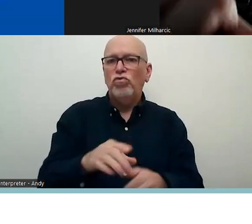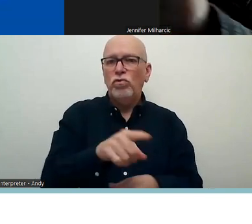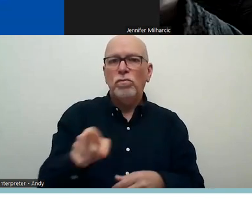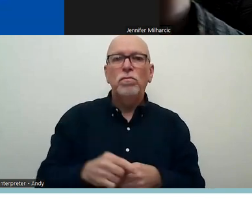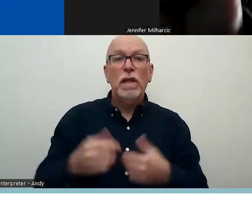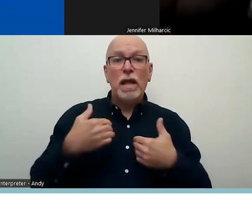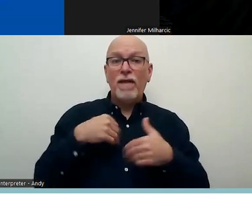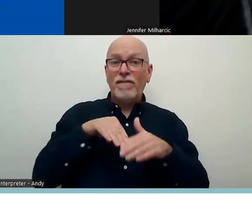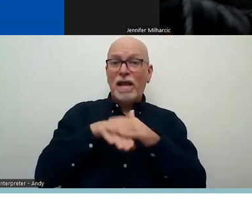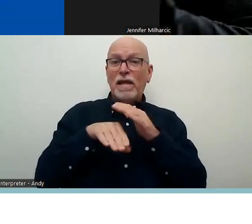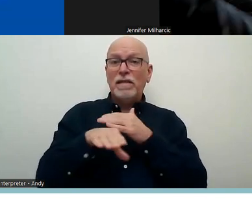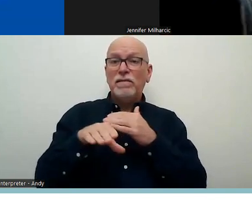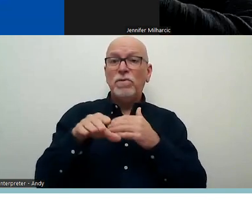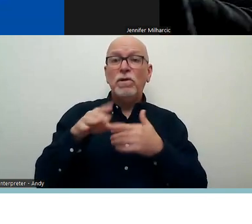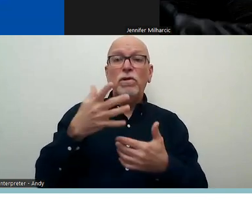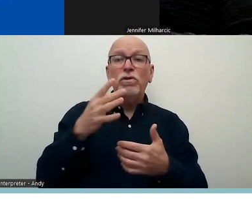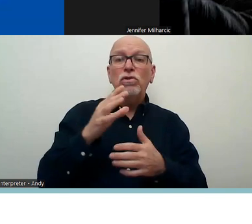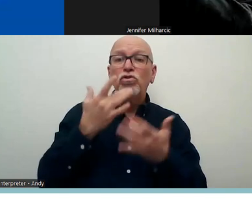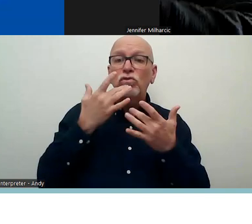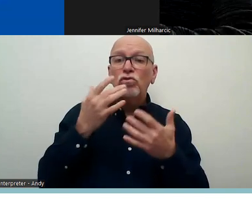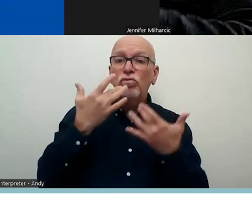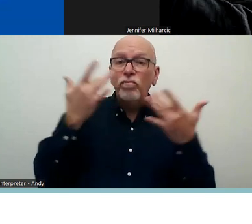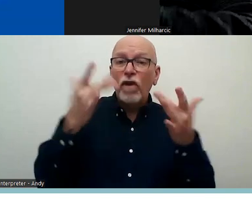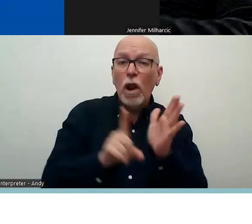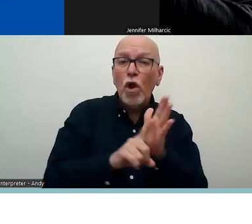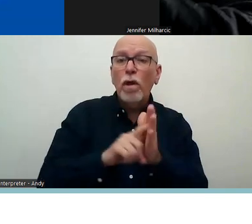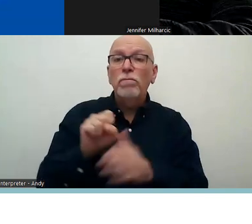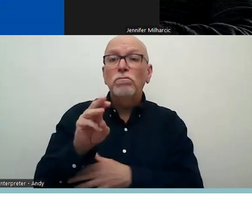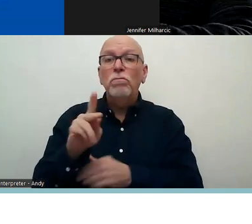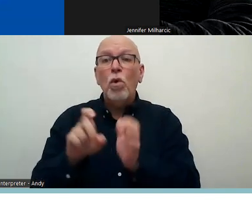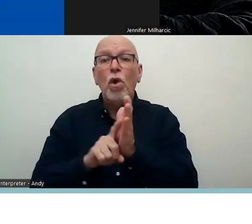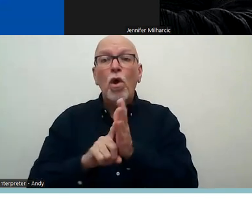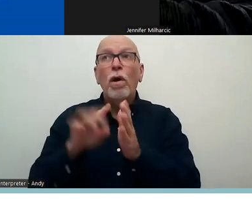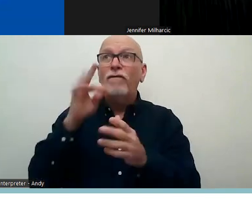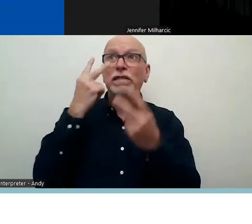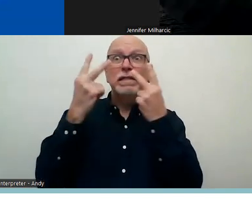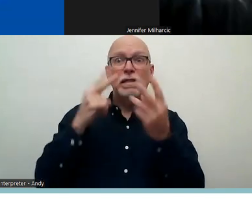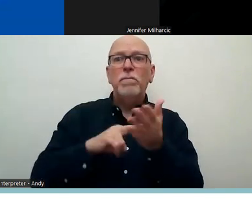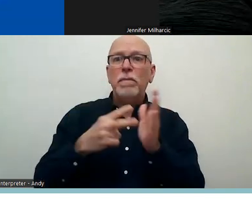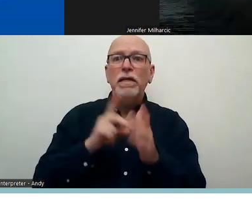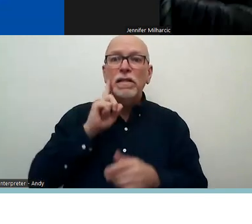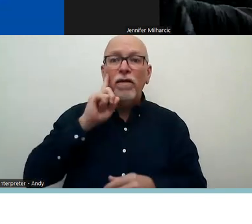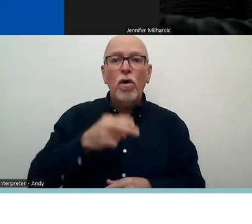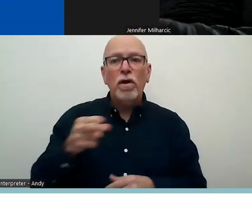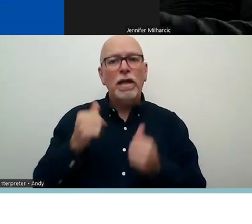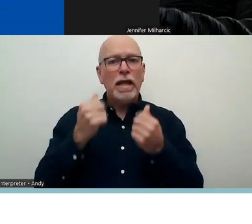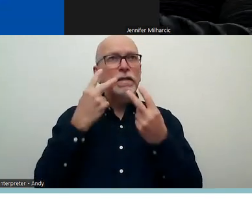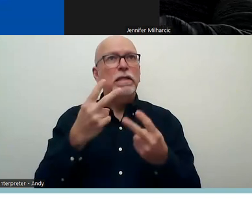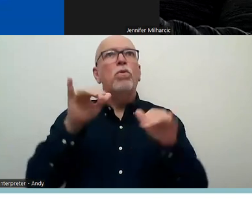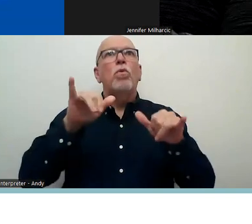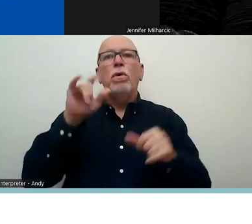having accessible smoke and fire alarms clearly lets people who are deaf and hard of hearing know there is a need for evacuation